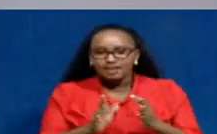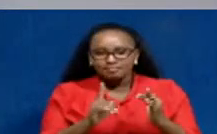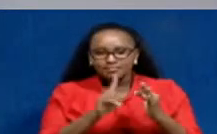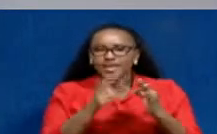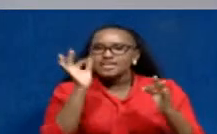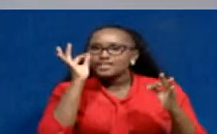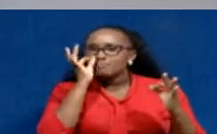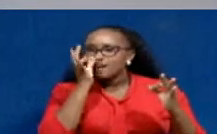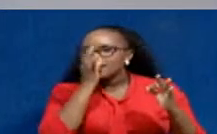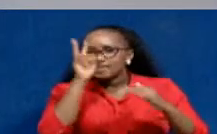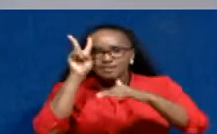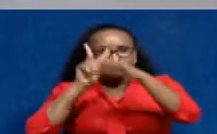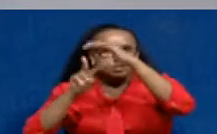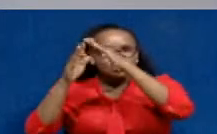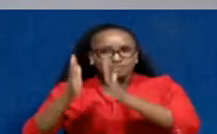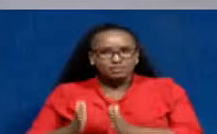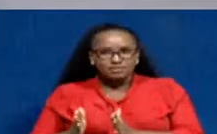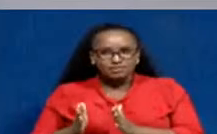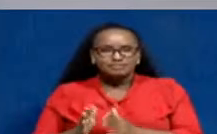and Kibaki the visionary.